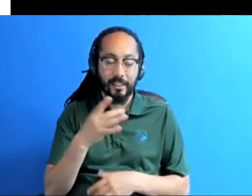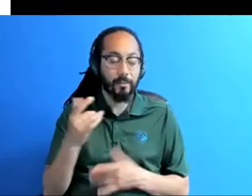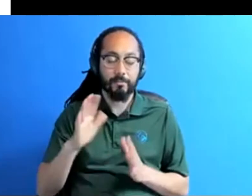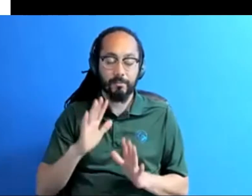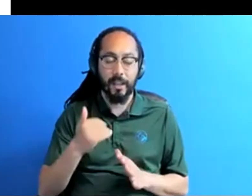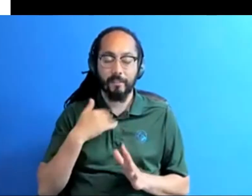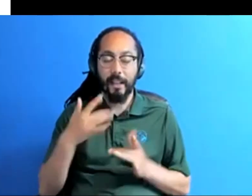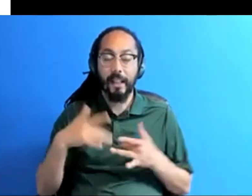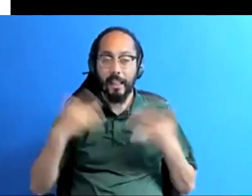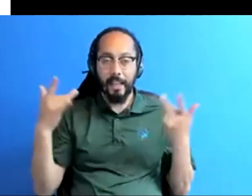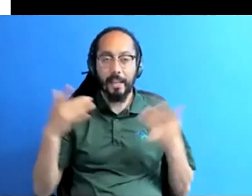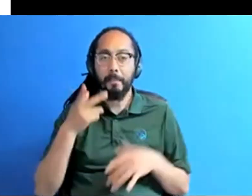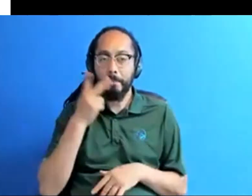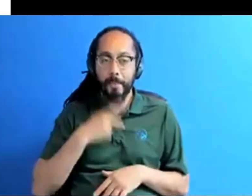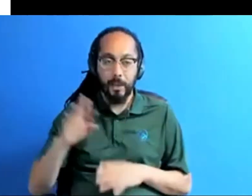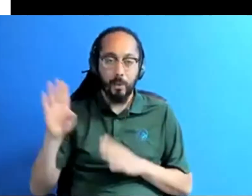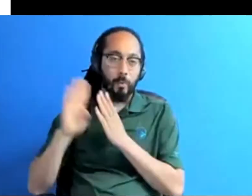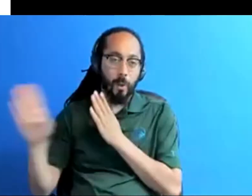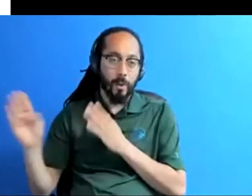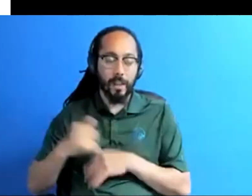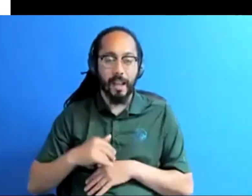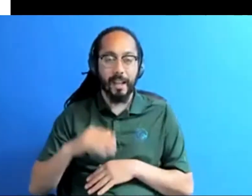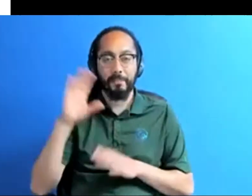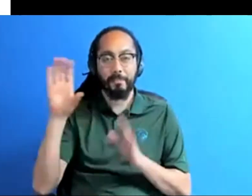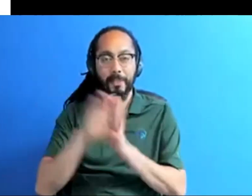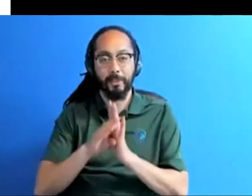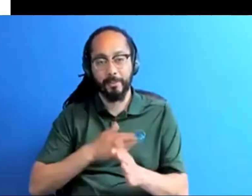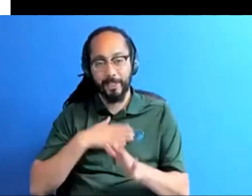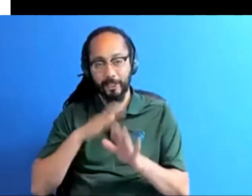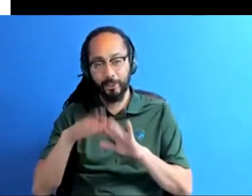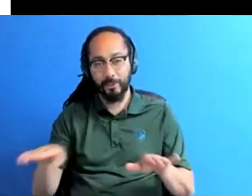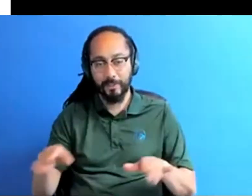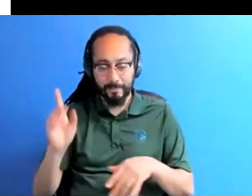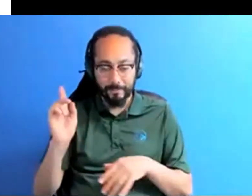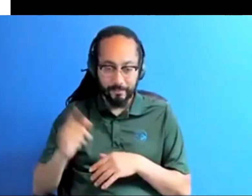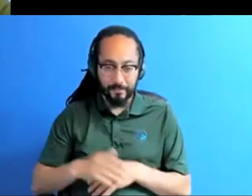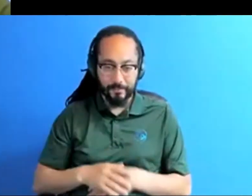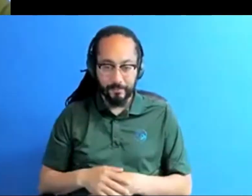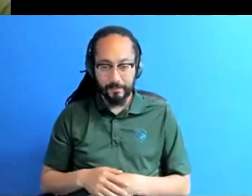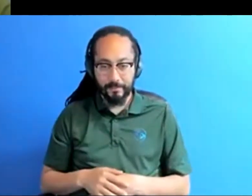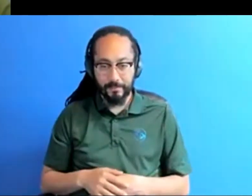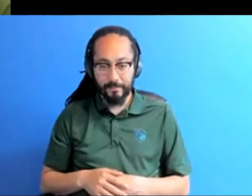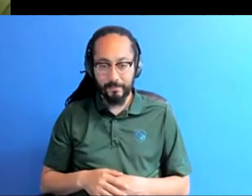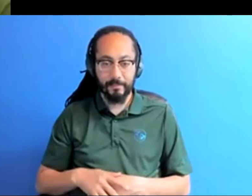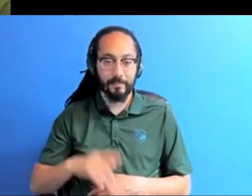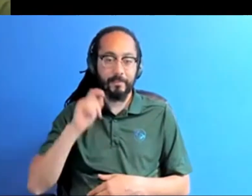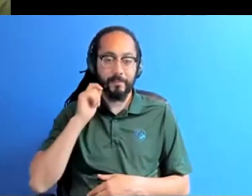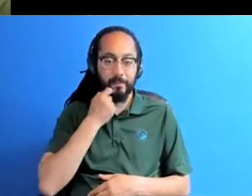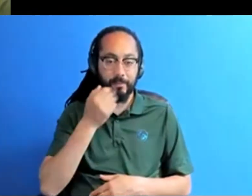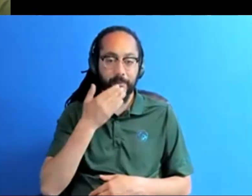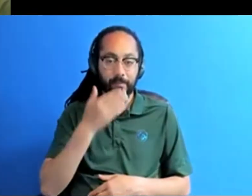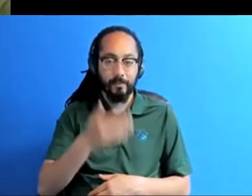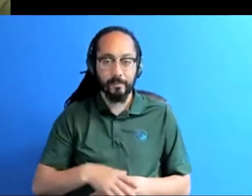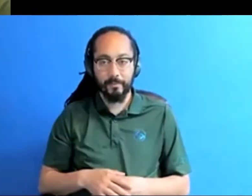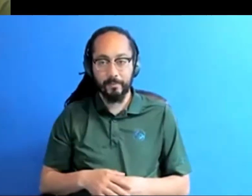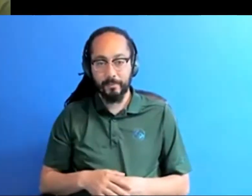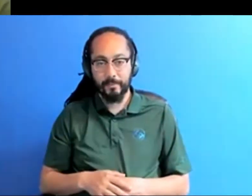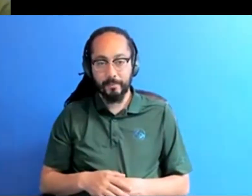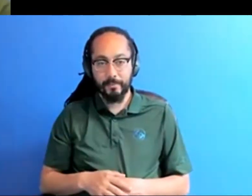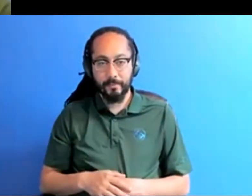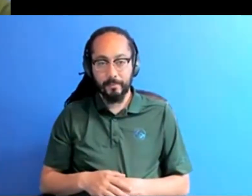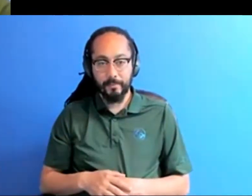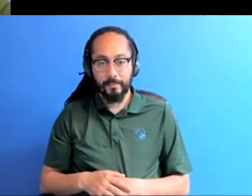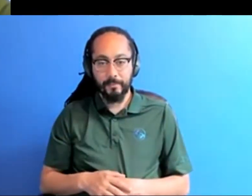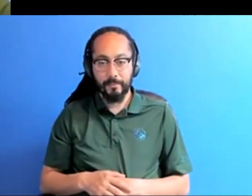and pictures of my children behind me. Very cool. Thank you. I have a couple of questions that I'll start off with the